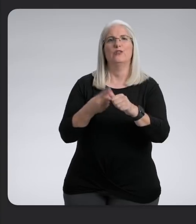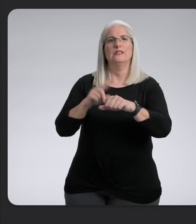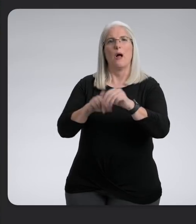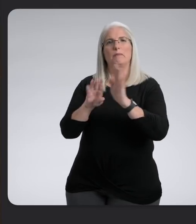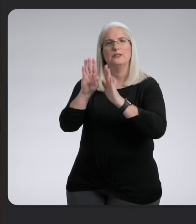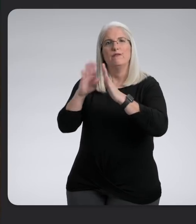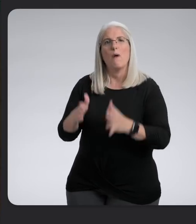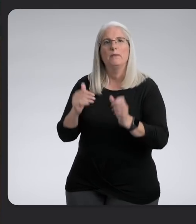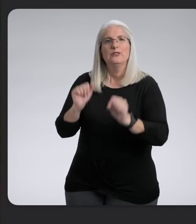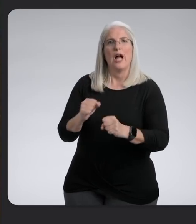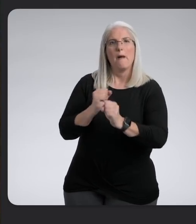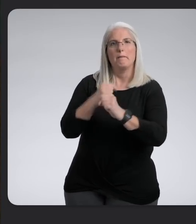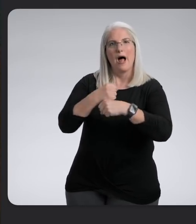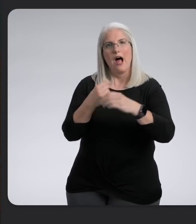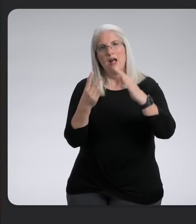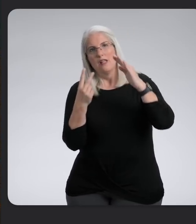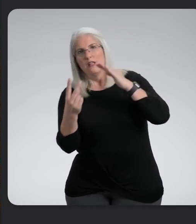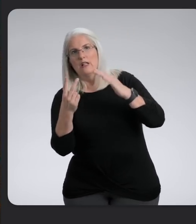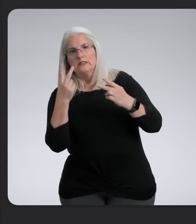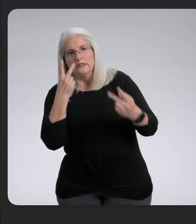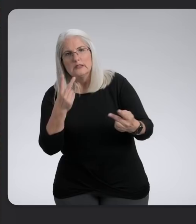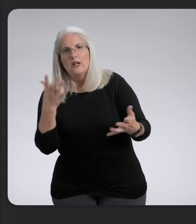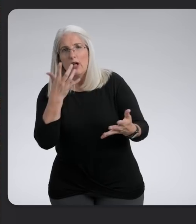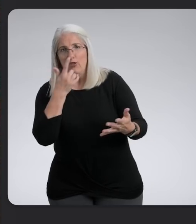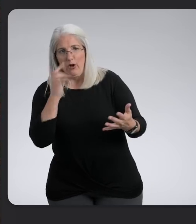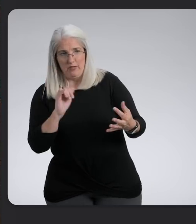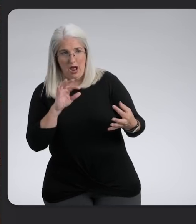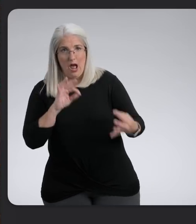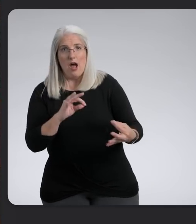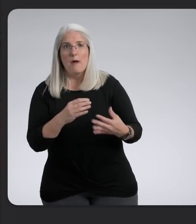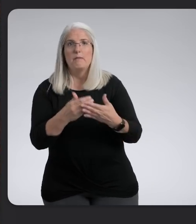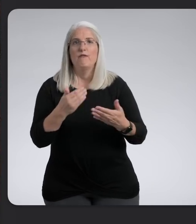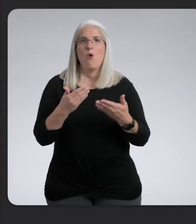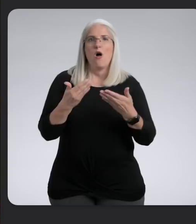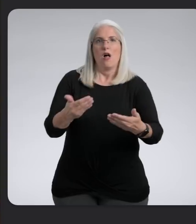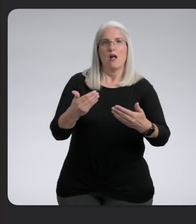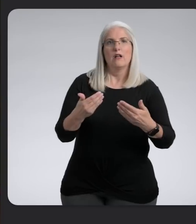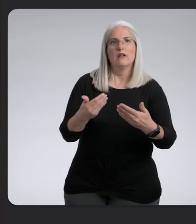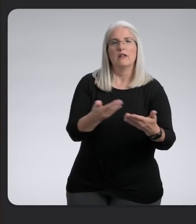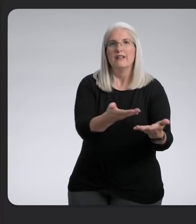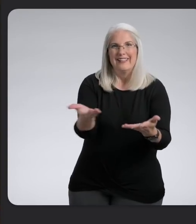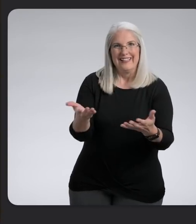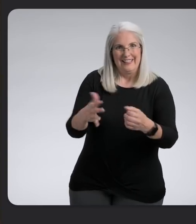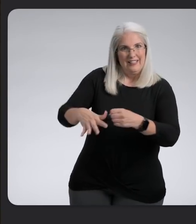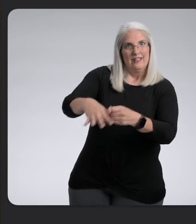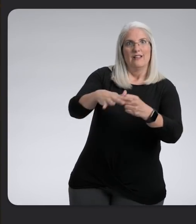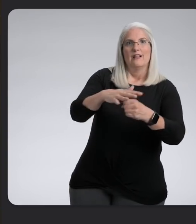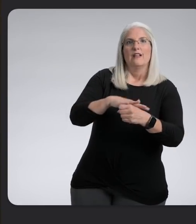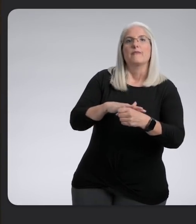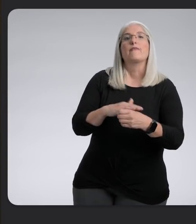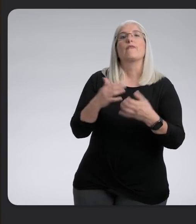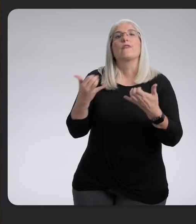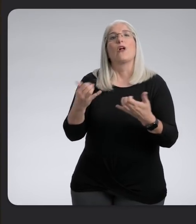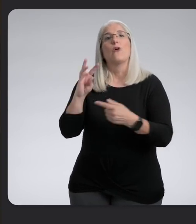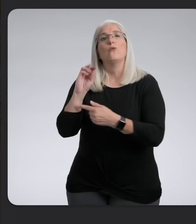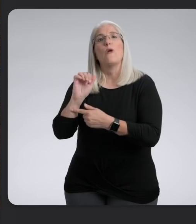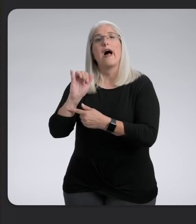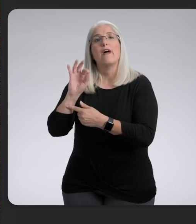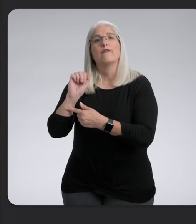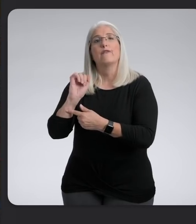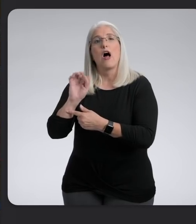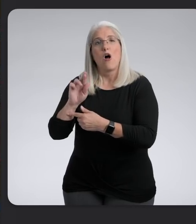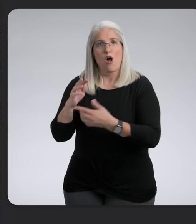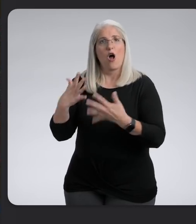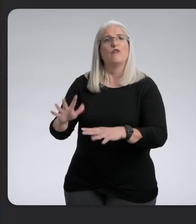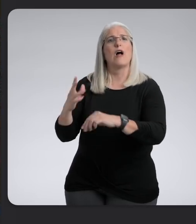they've captured what they need while on location. And Wayfair is using Object Capture to develop tools for their manufacturers, so